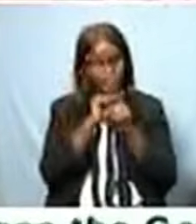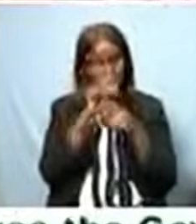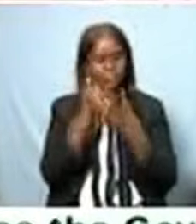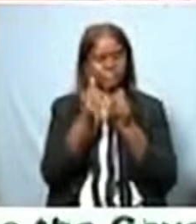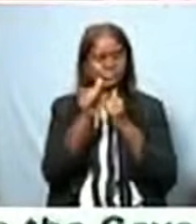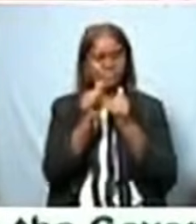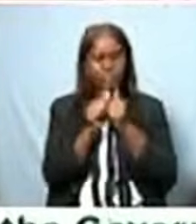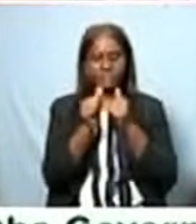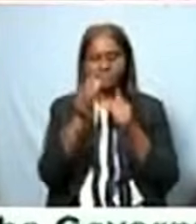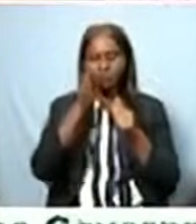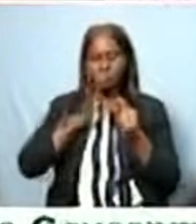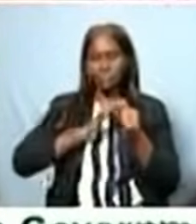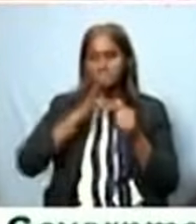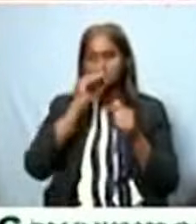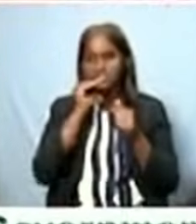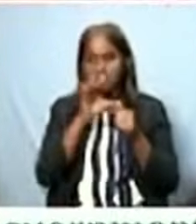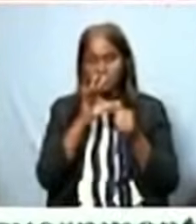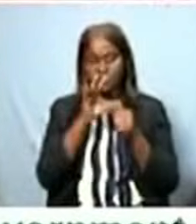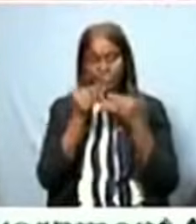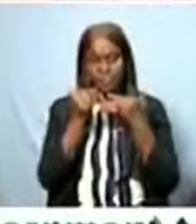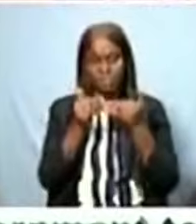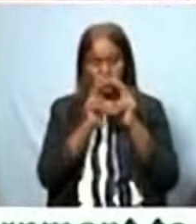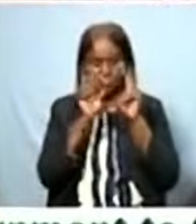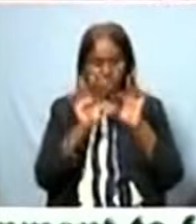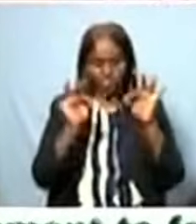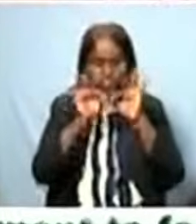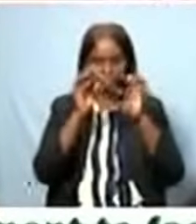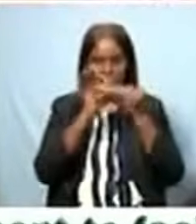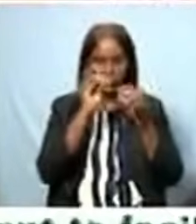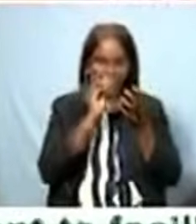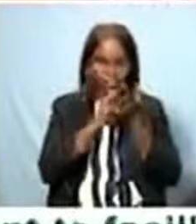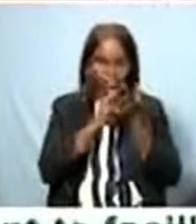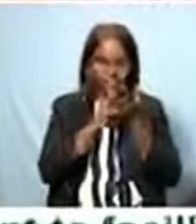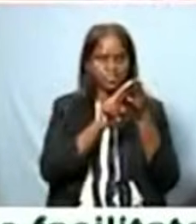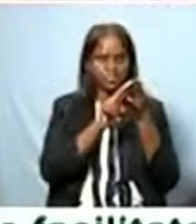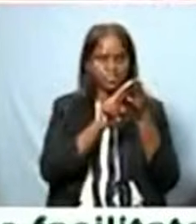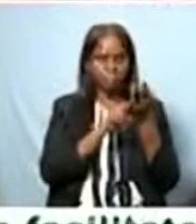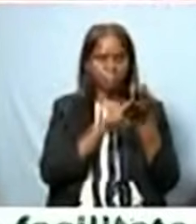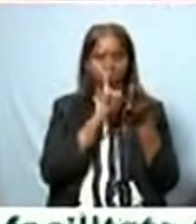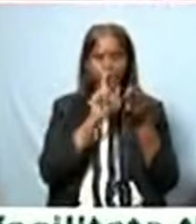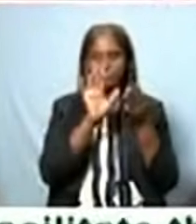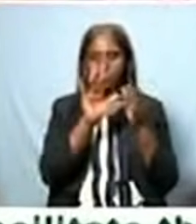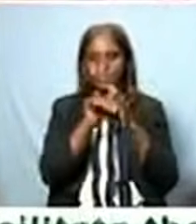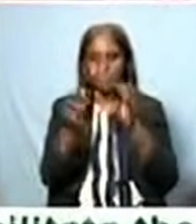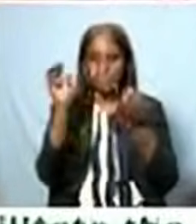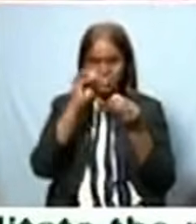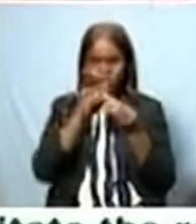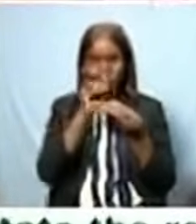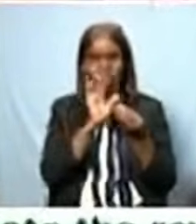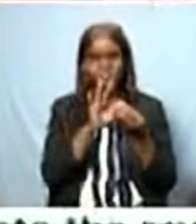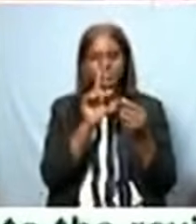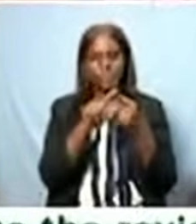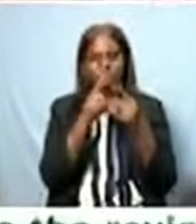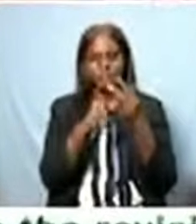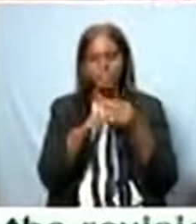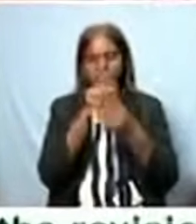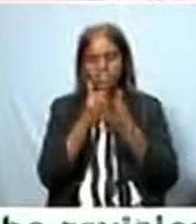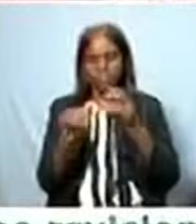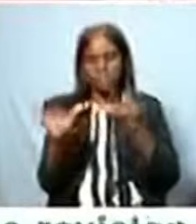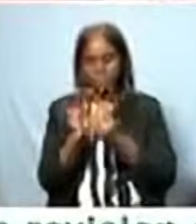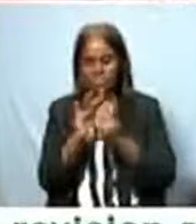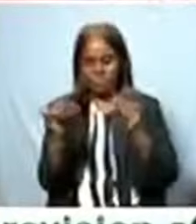about. Madam Speaker, it is important to put on record that in addition to the